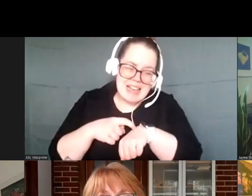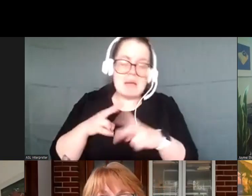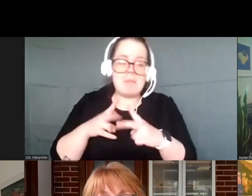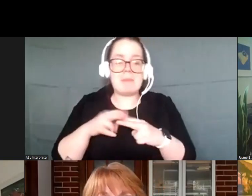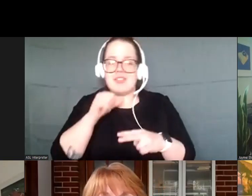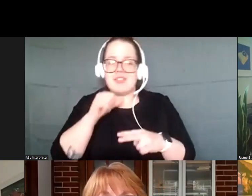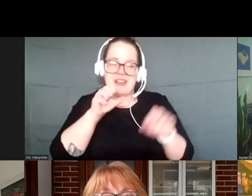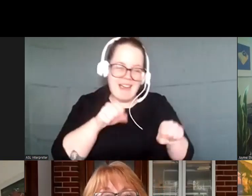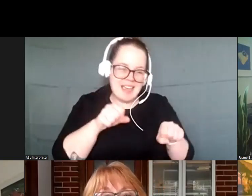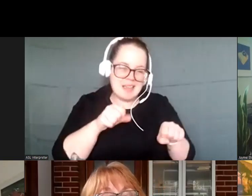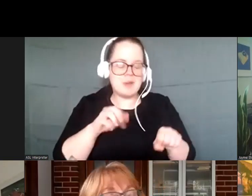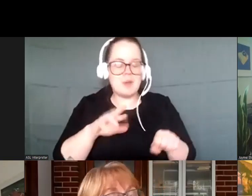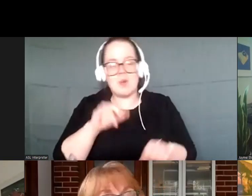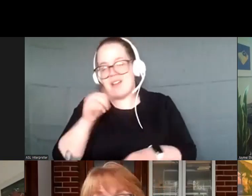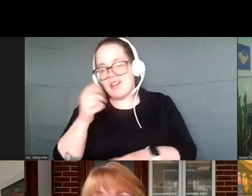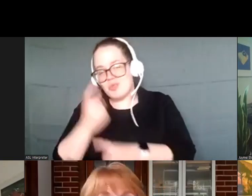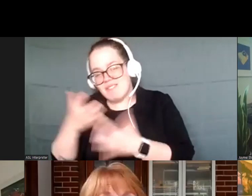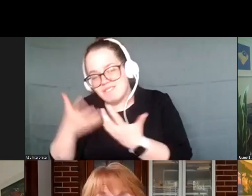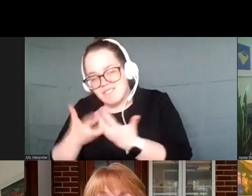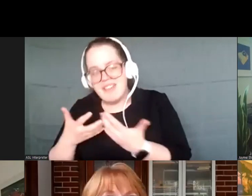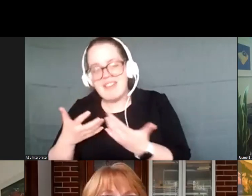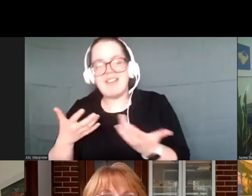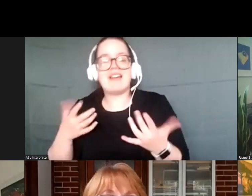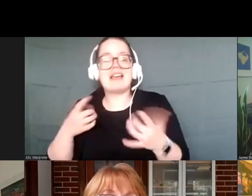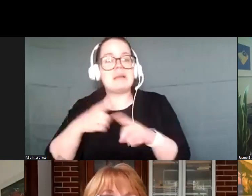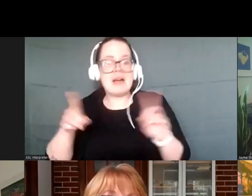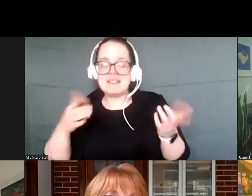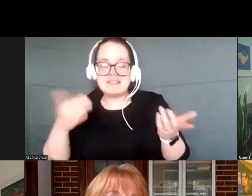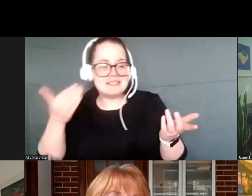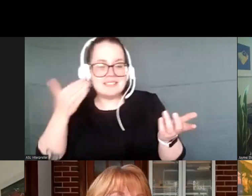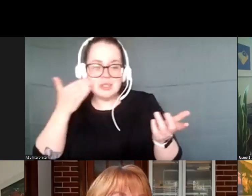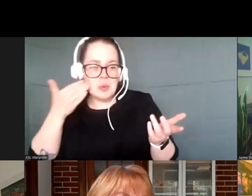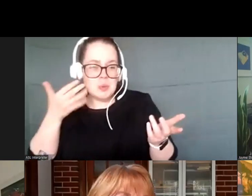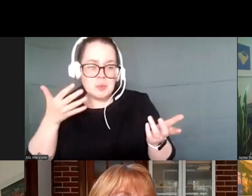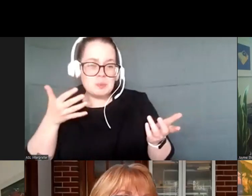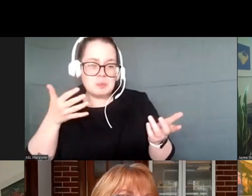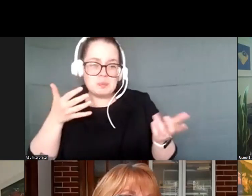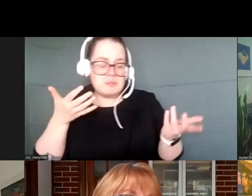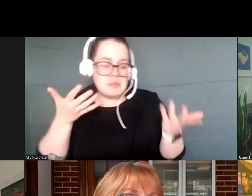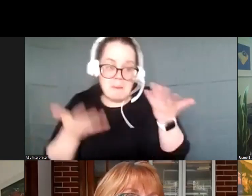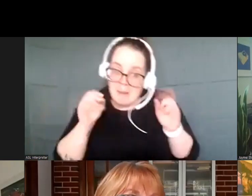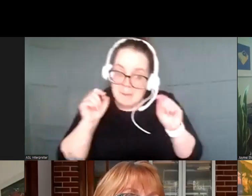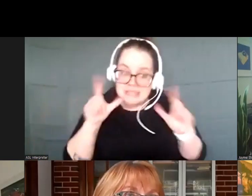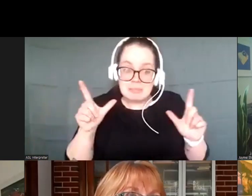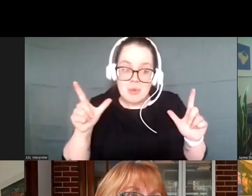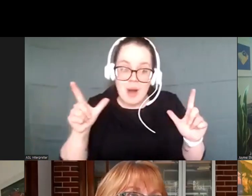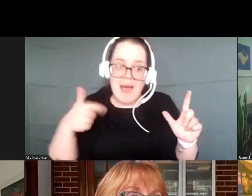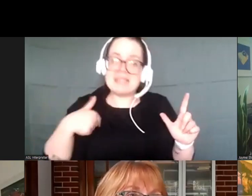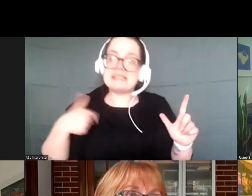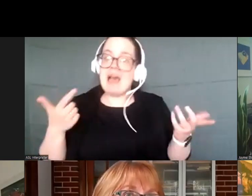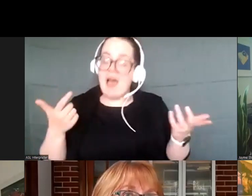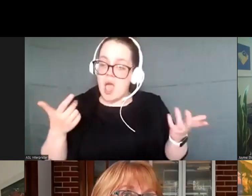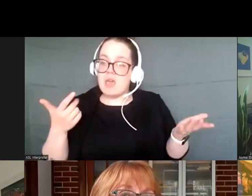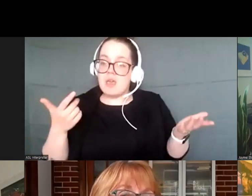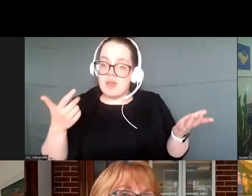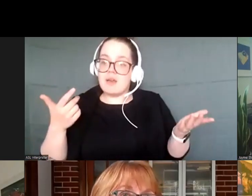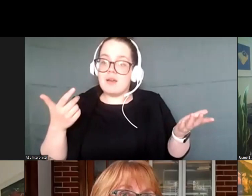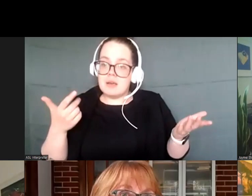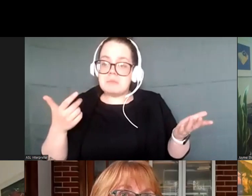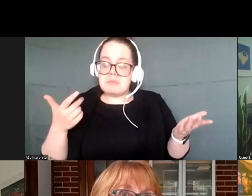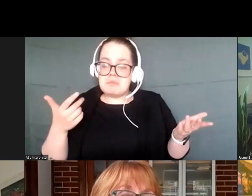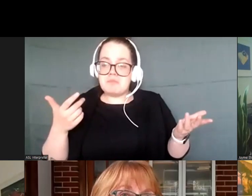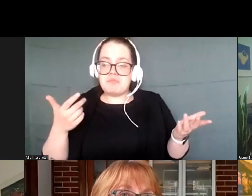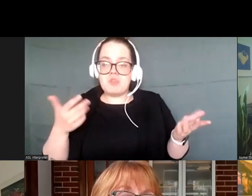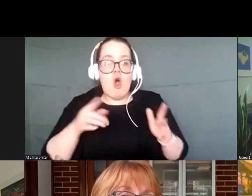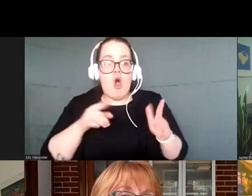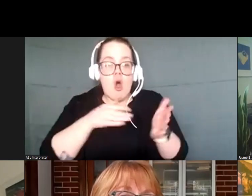or not the right fit. But you know, you might be surprised. I get a lot of times the